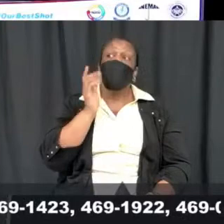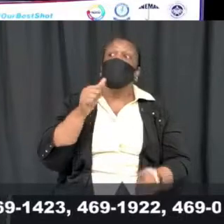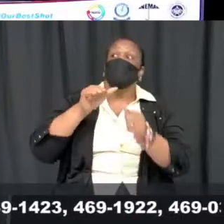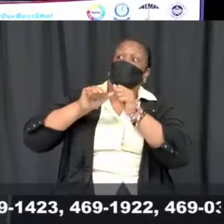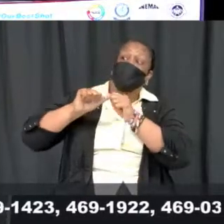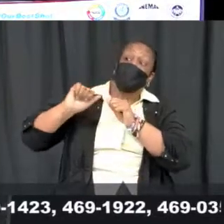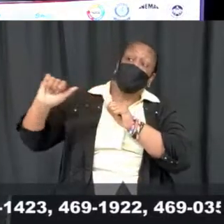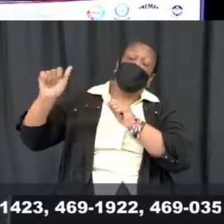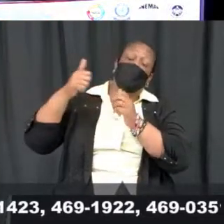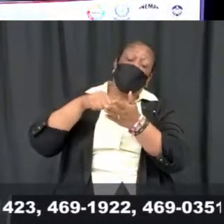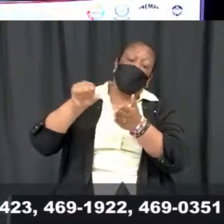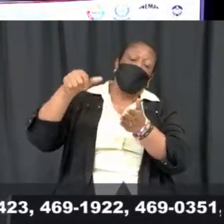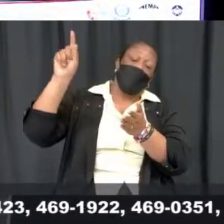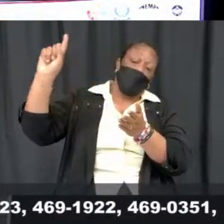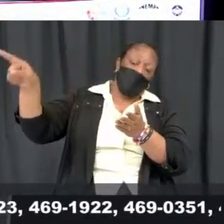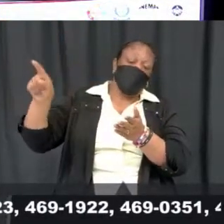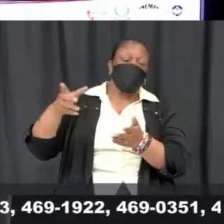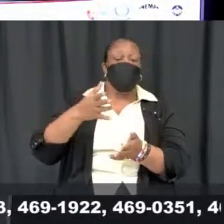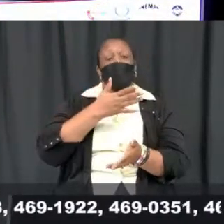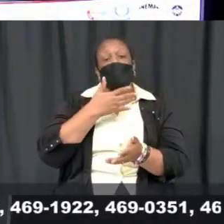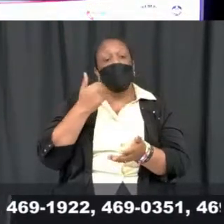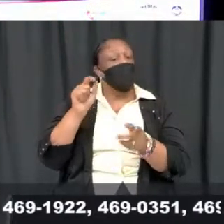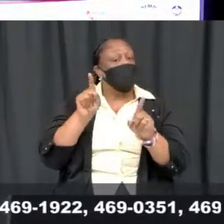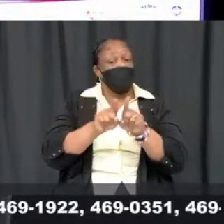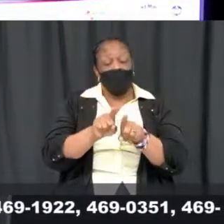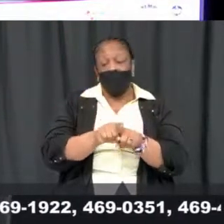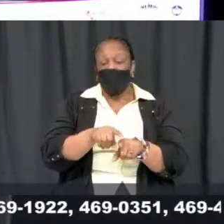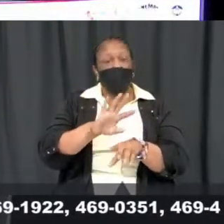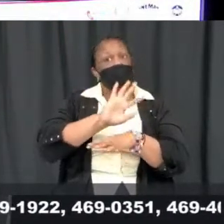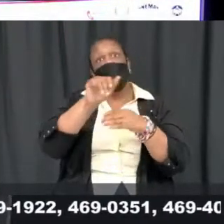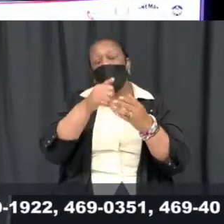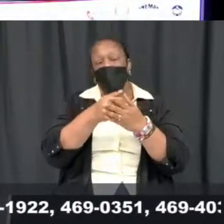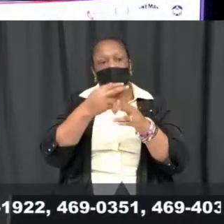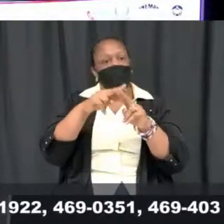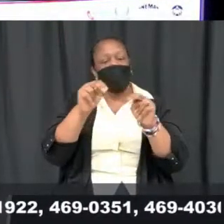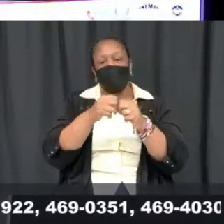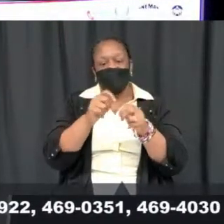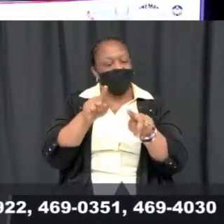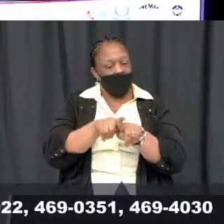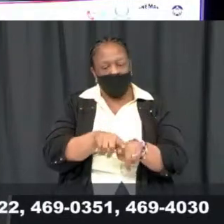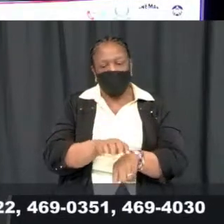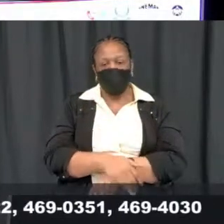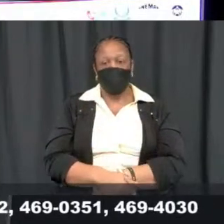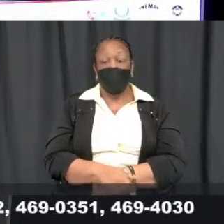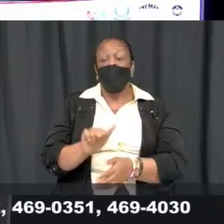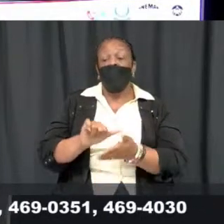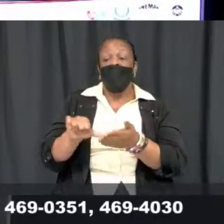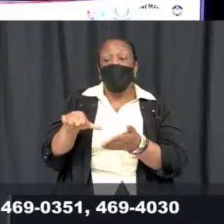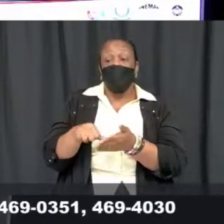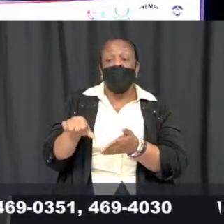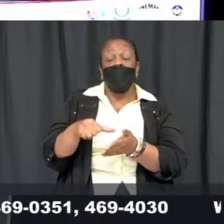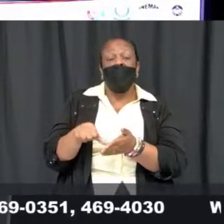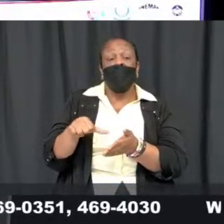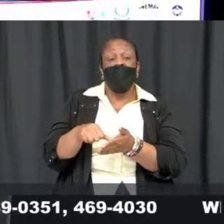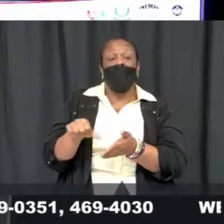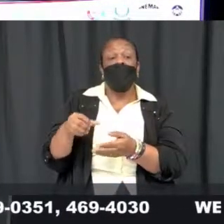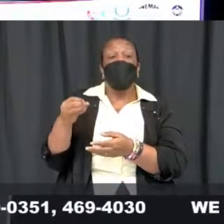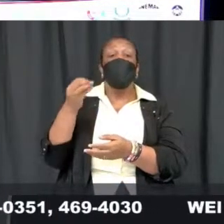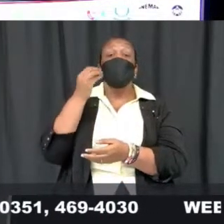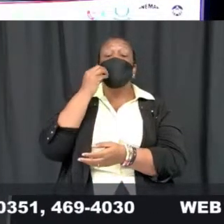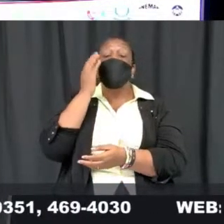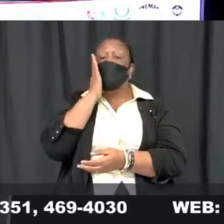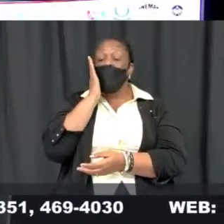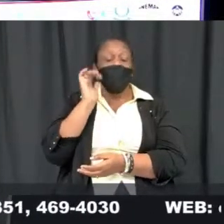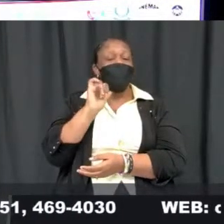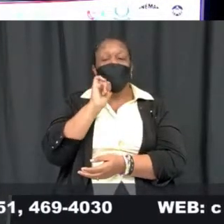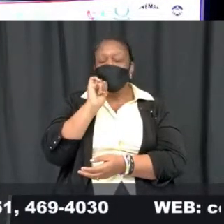Park Hyatt, you make a reservation with Park Hyatt. Four Seasons and everybody else. You have to make reservation with them. We don't